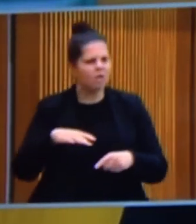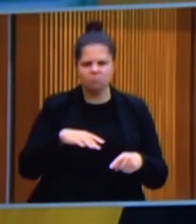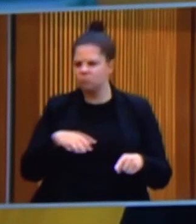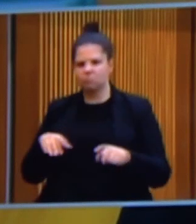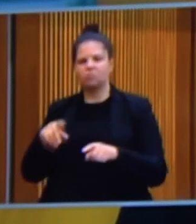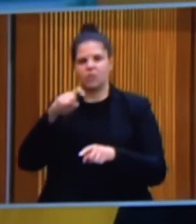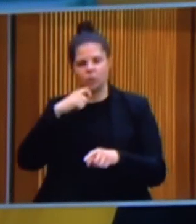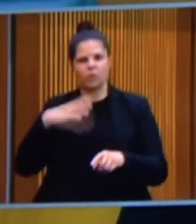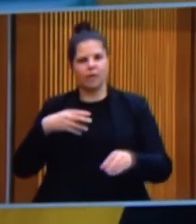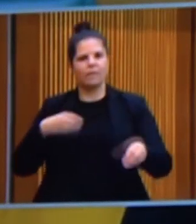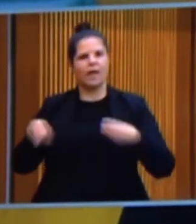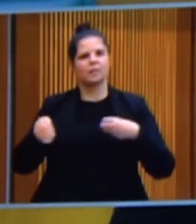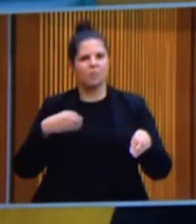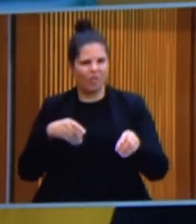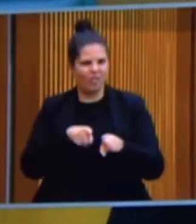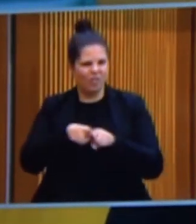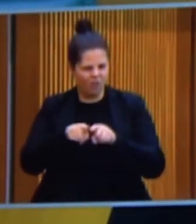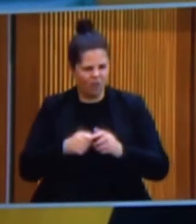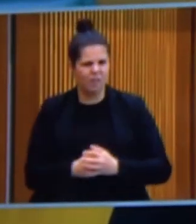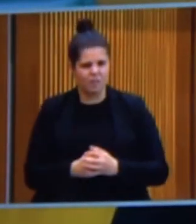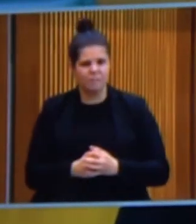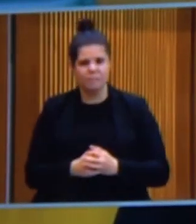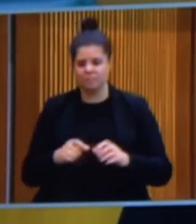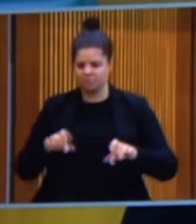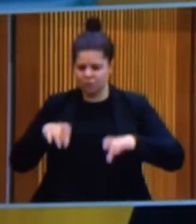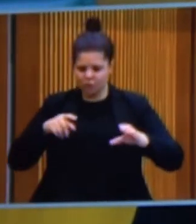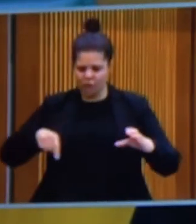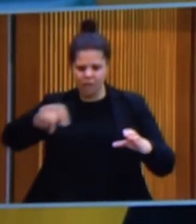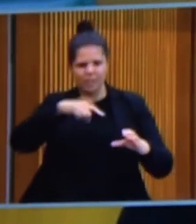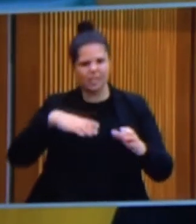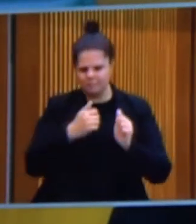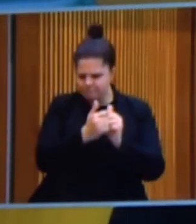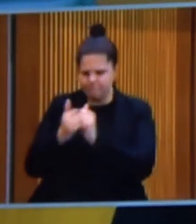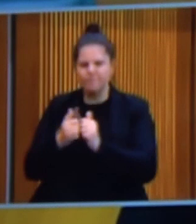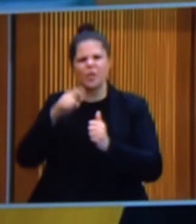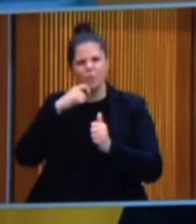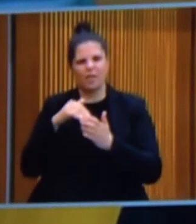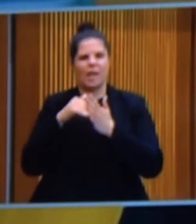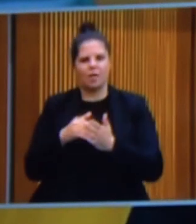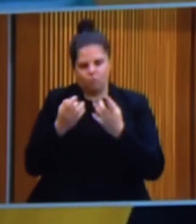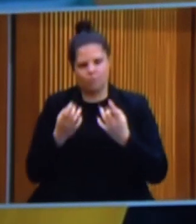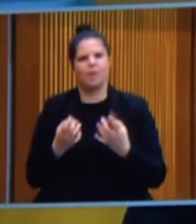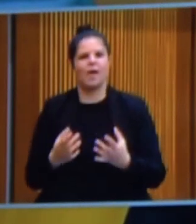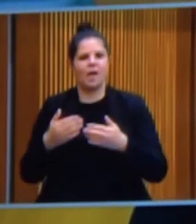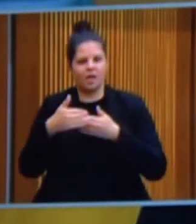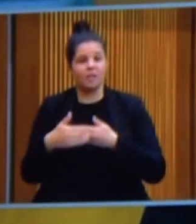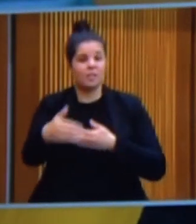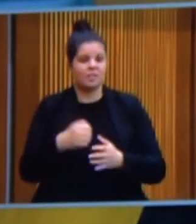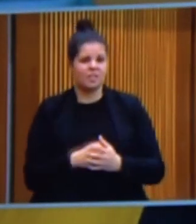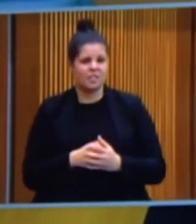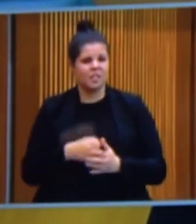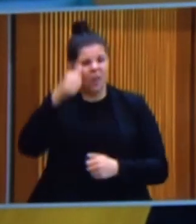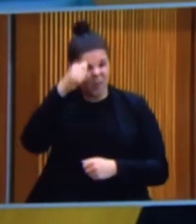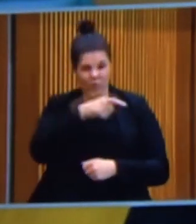there, and we're partnering with obviously the states and territories to get those arrangements underway. So I ask, and I know that nurses and